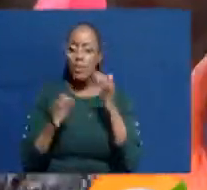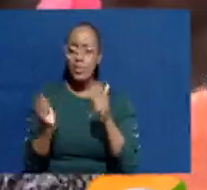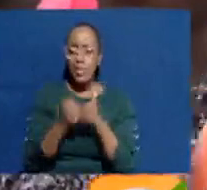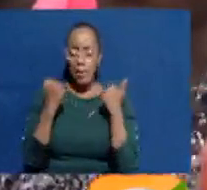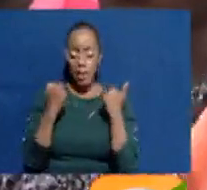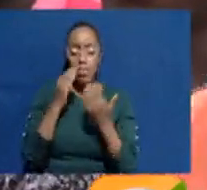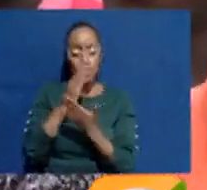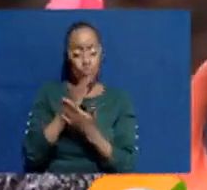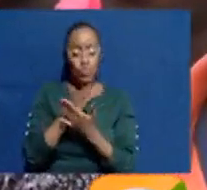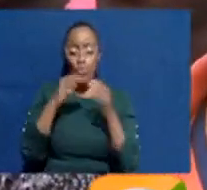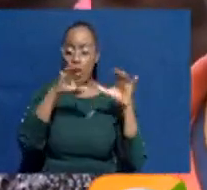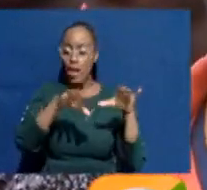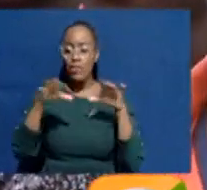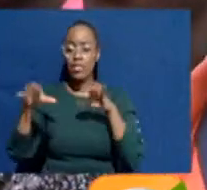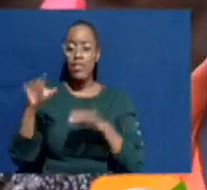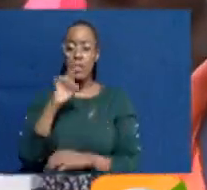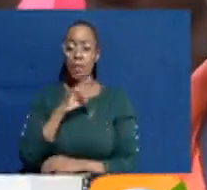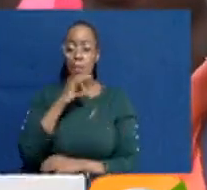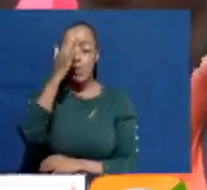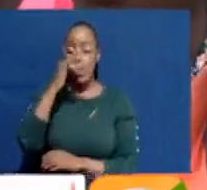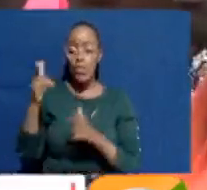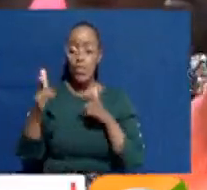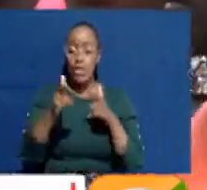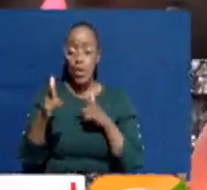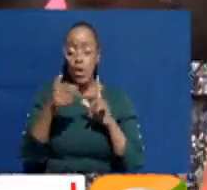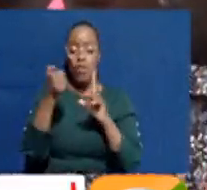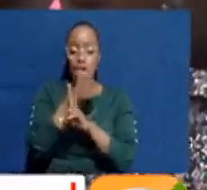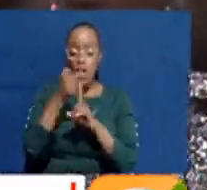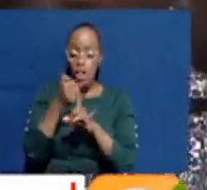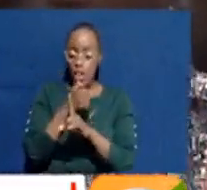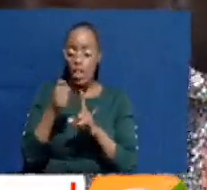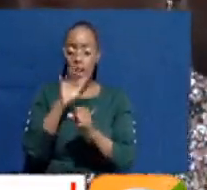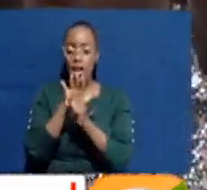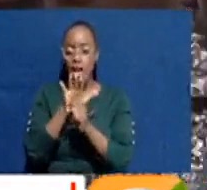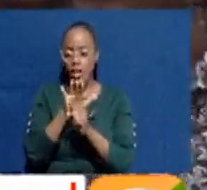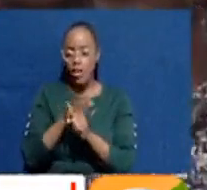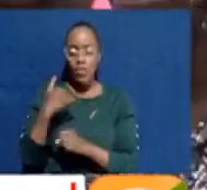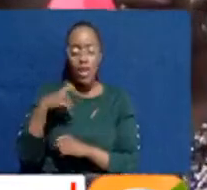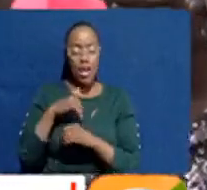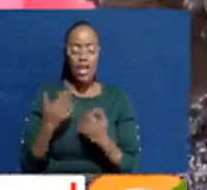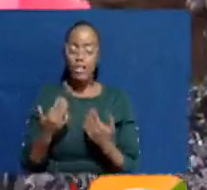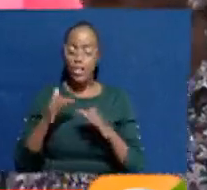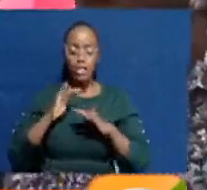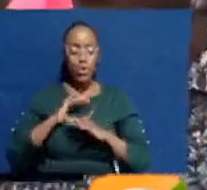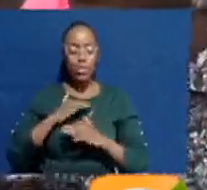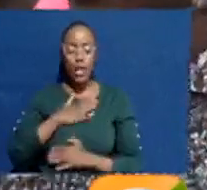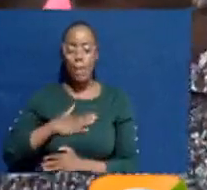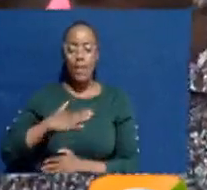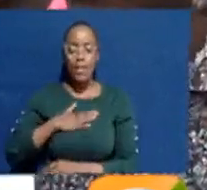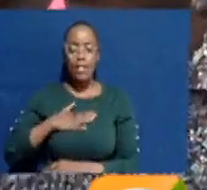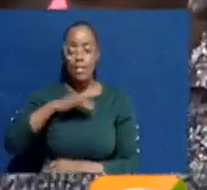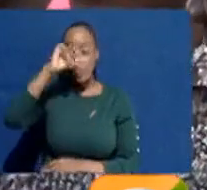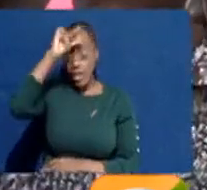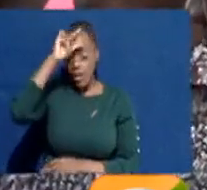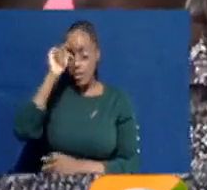Enyewe tumehangaika na maisha hapa juu ya hizi vita za kupigana za ukabila. Tumechosheka. Tafadhali serikali